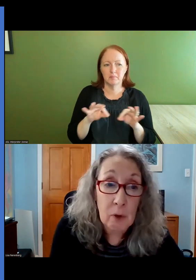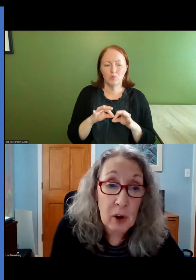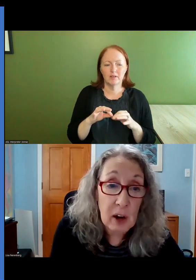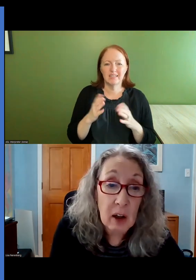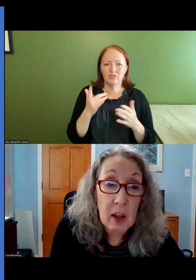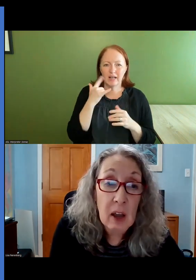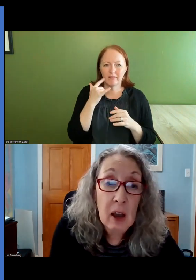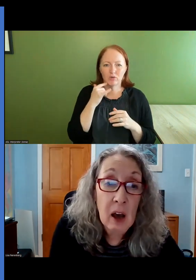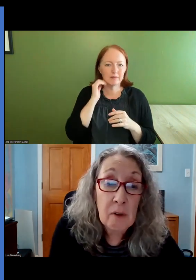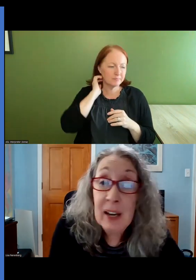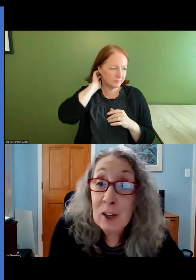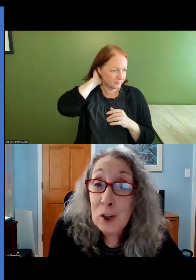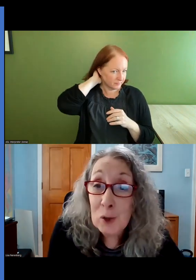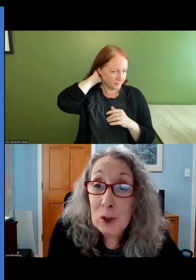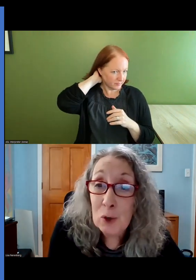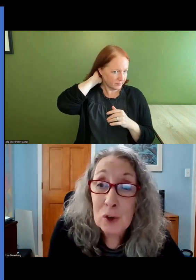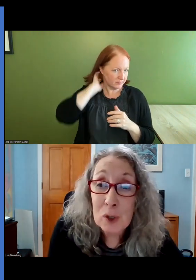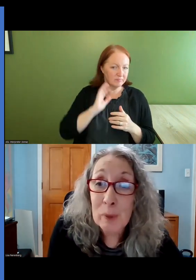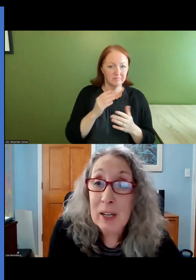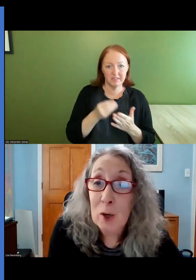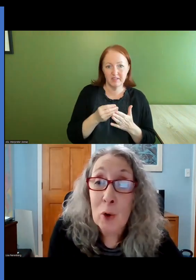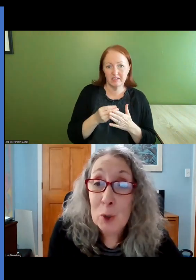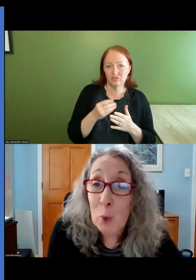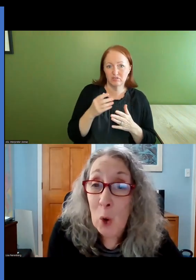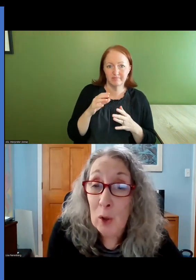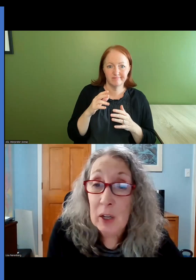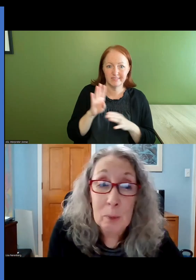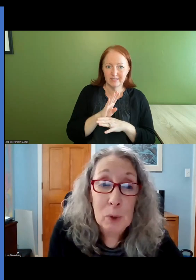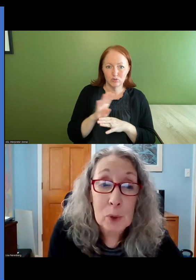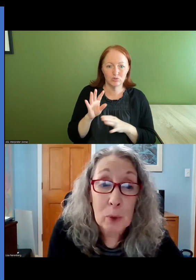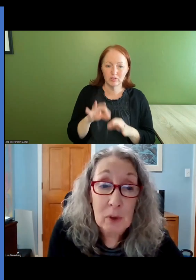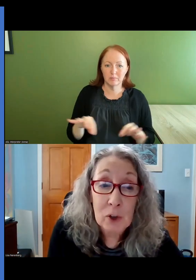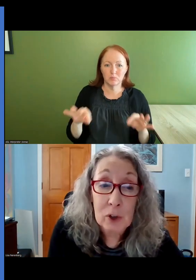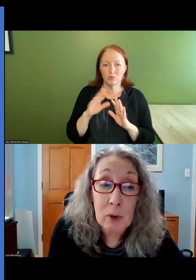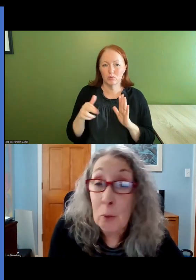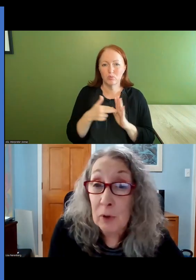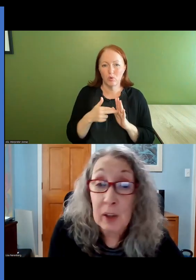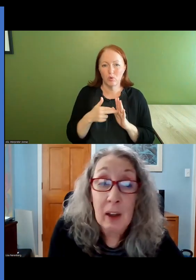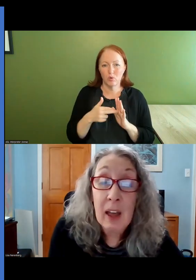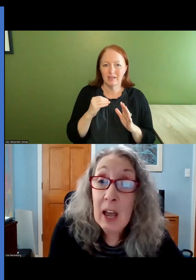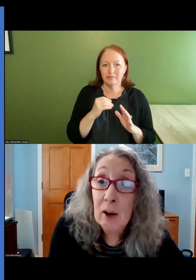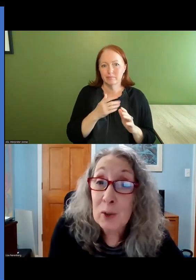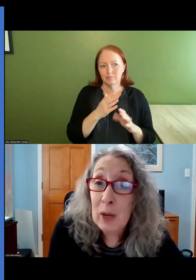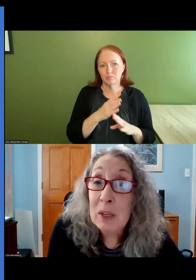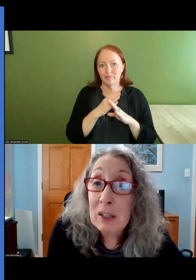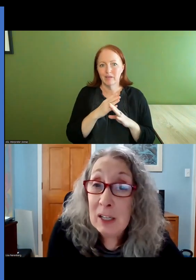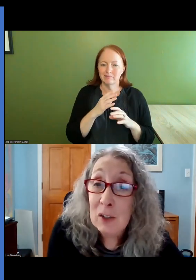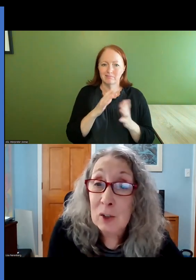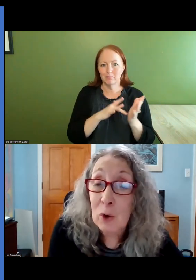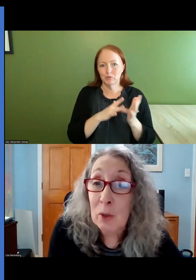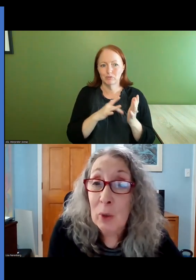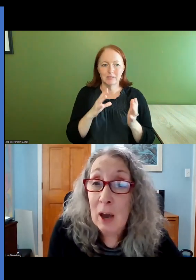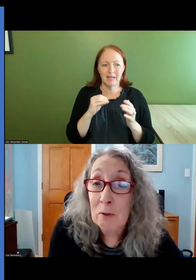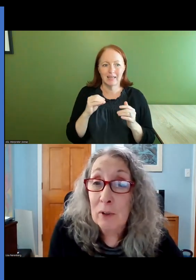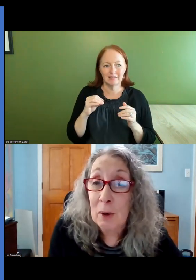in California. Financial institutions play an enormous role in abuse prevention, hopefully, and also MDTs.